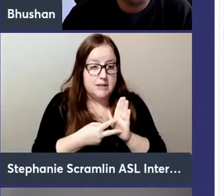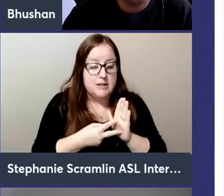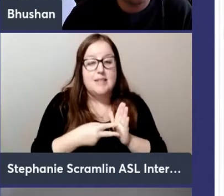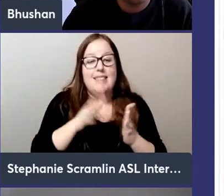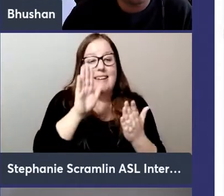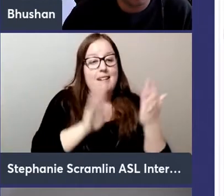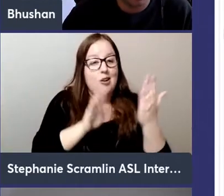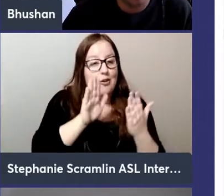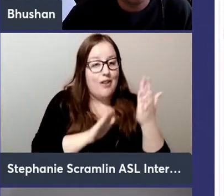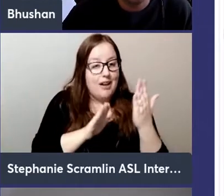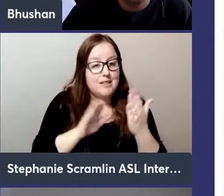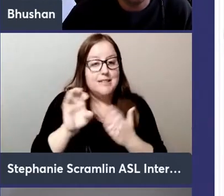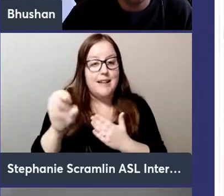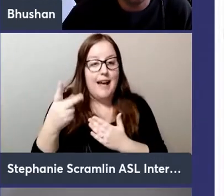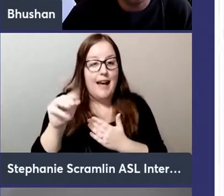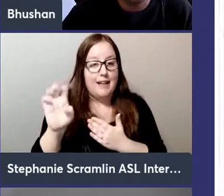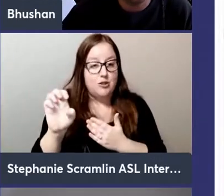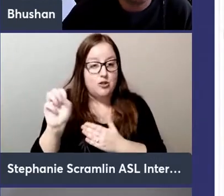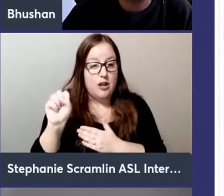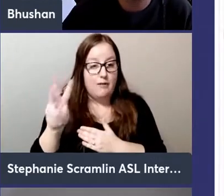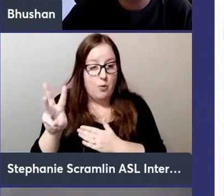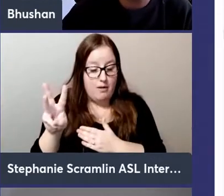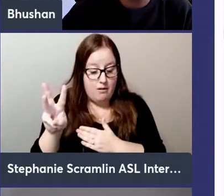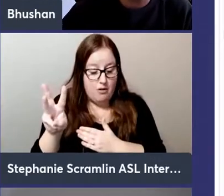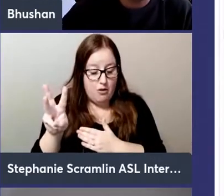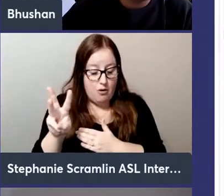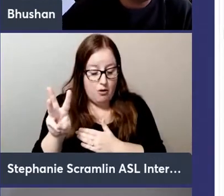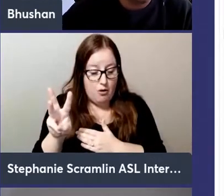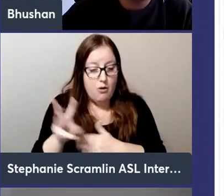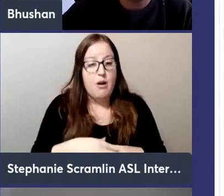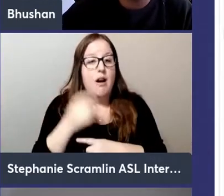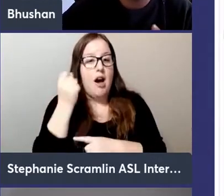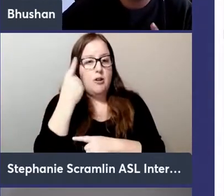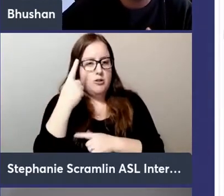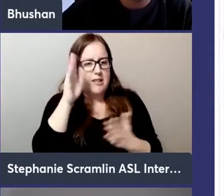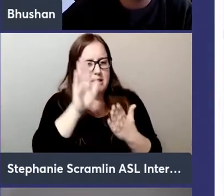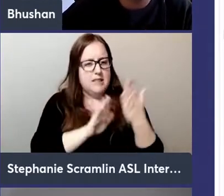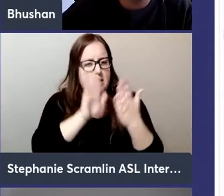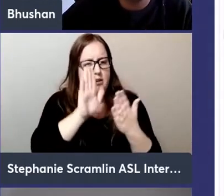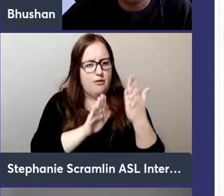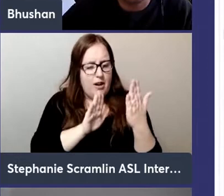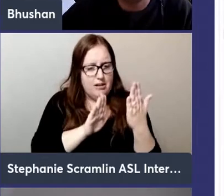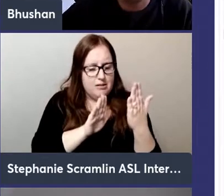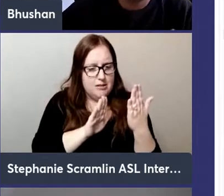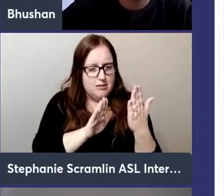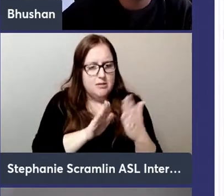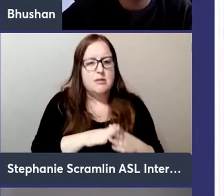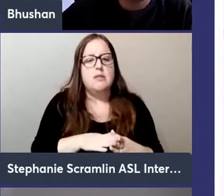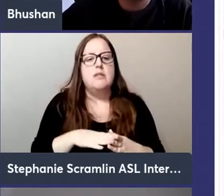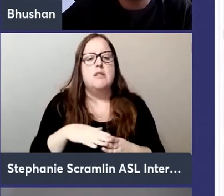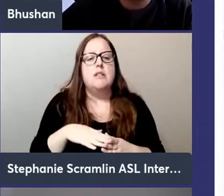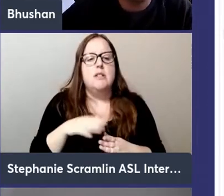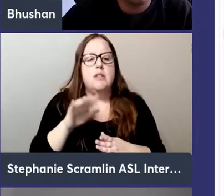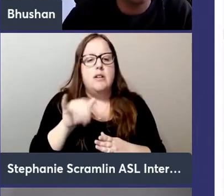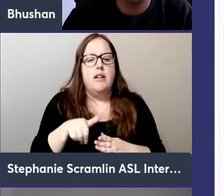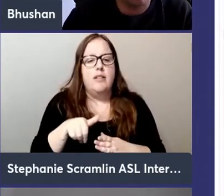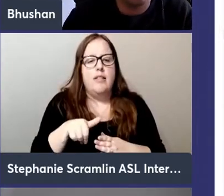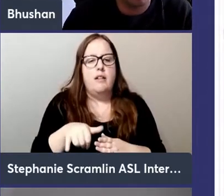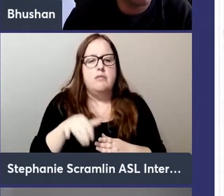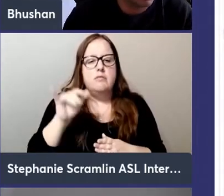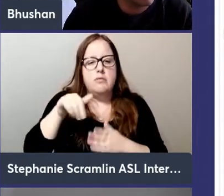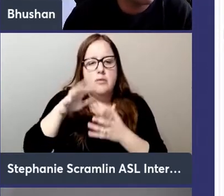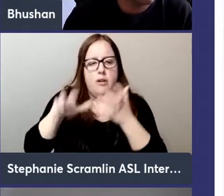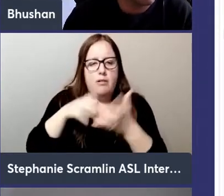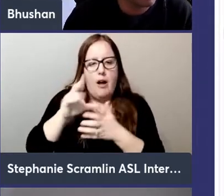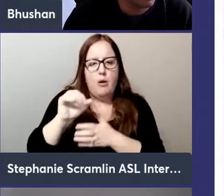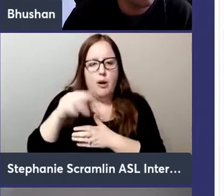the edge software understands, the interface that the Fleetwise service, the cloud component of